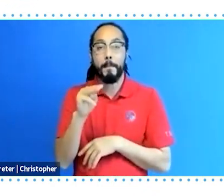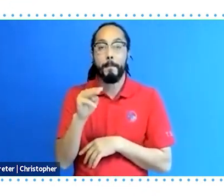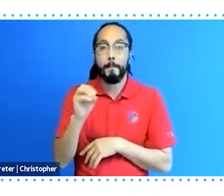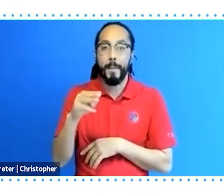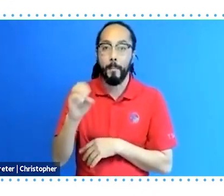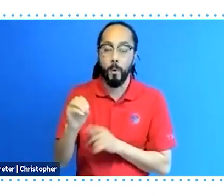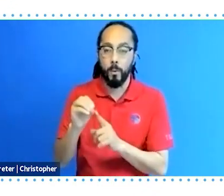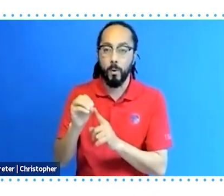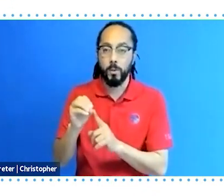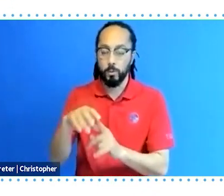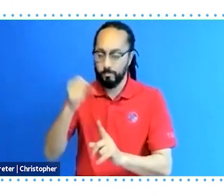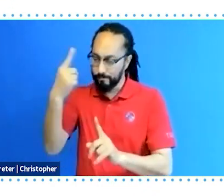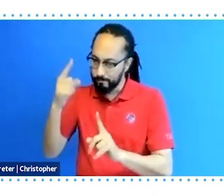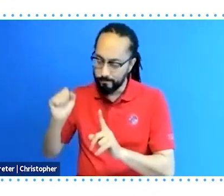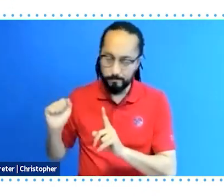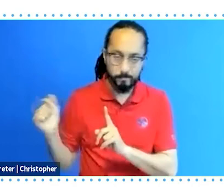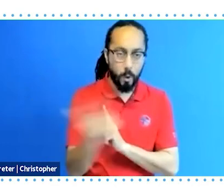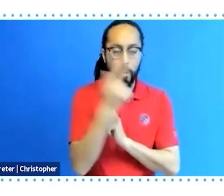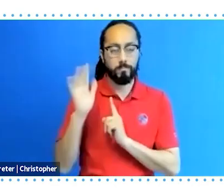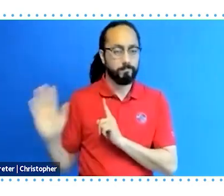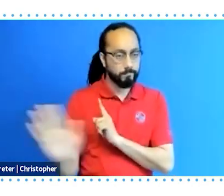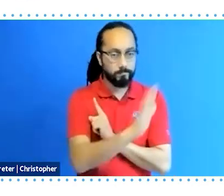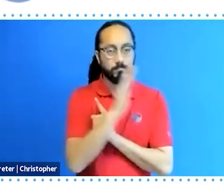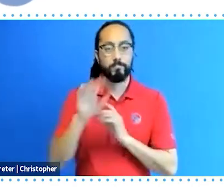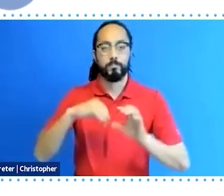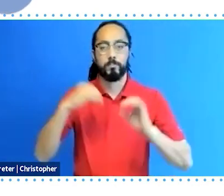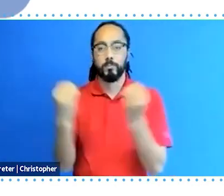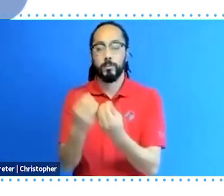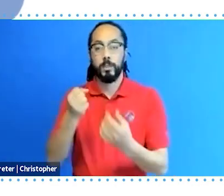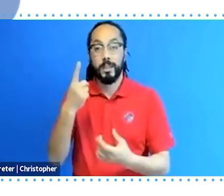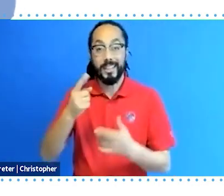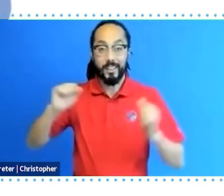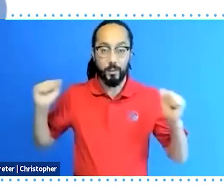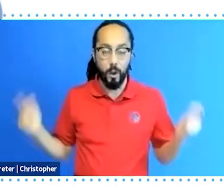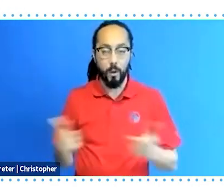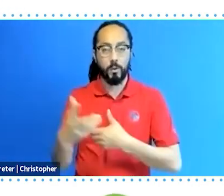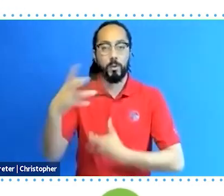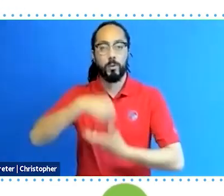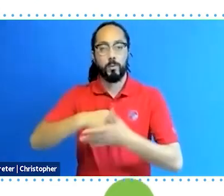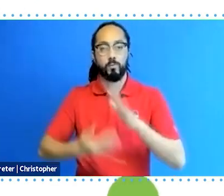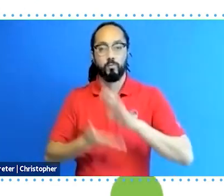the organization, and understand that they are part of governing the organization.